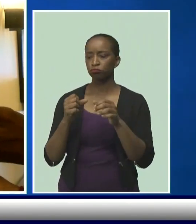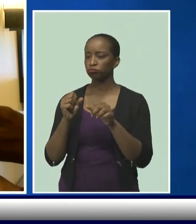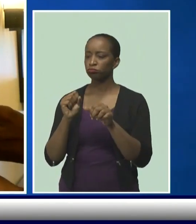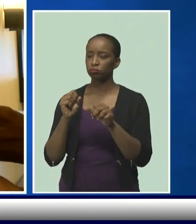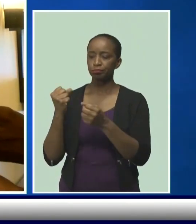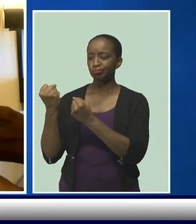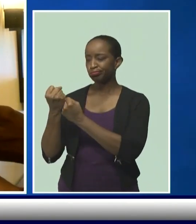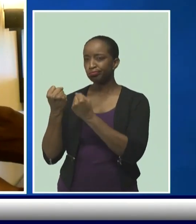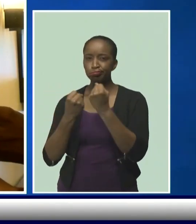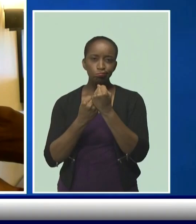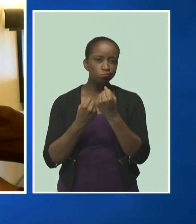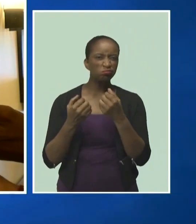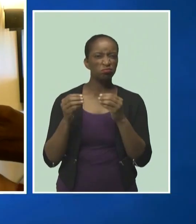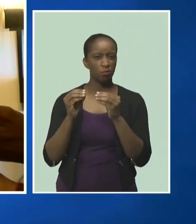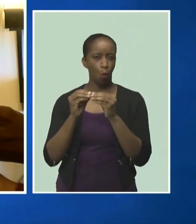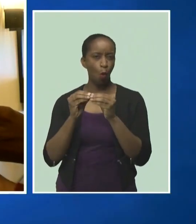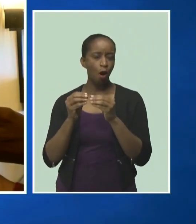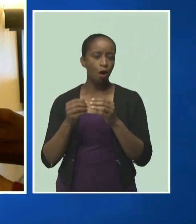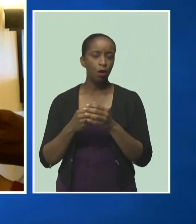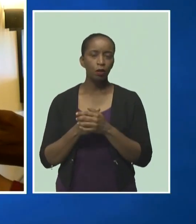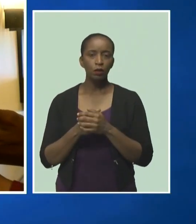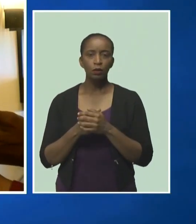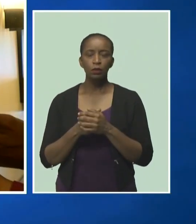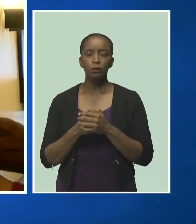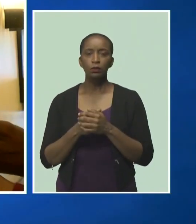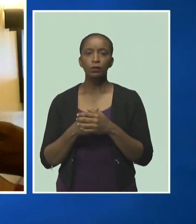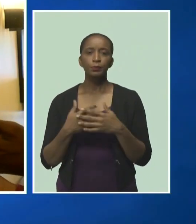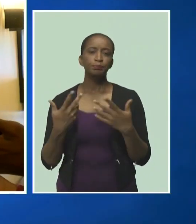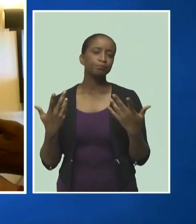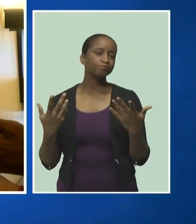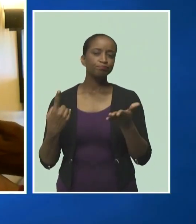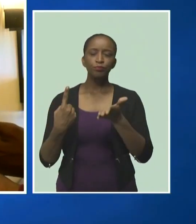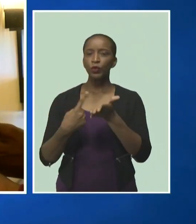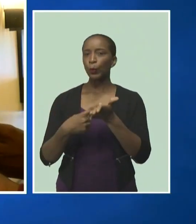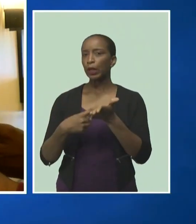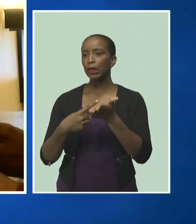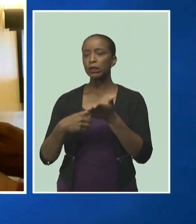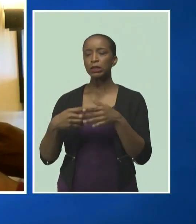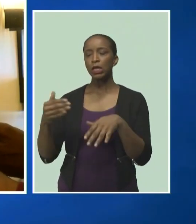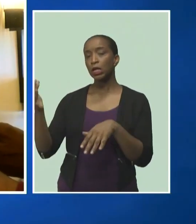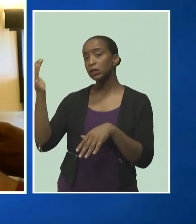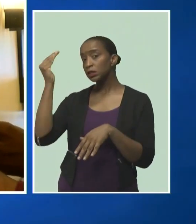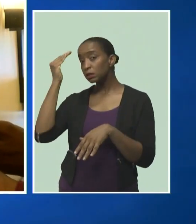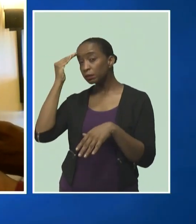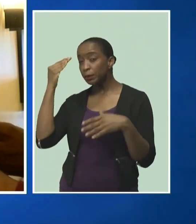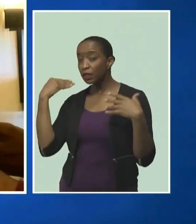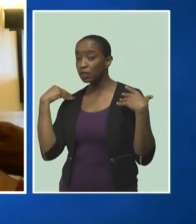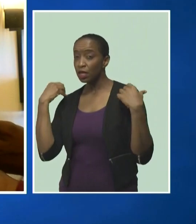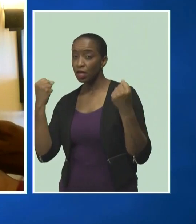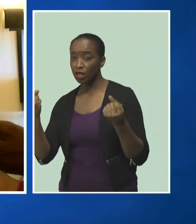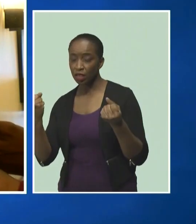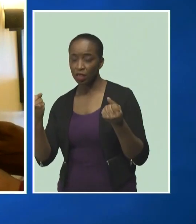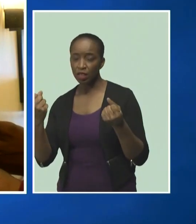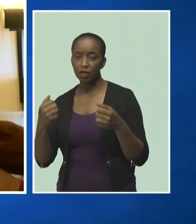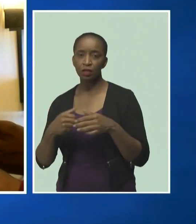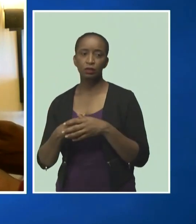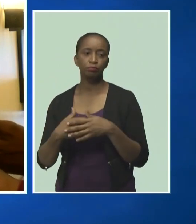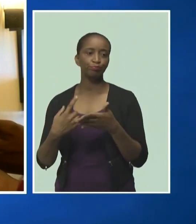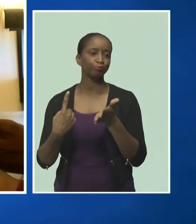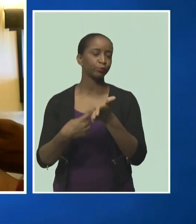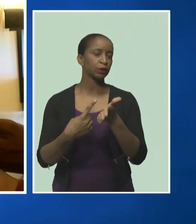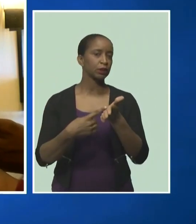ministries. Because I think when we talk about mental health, when we talk about health prevention, health promotion, when we talk about